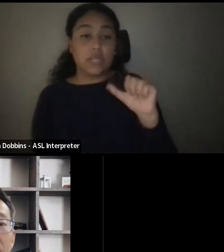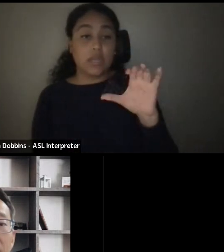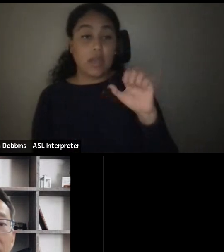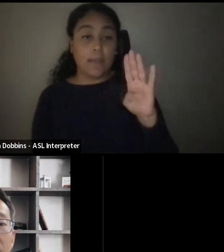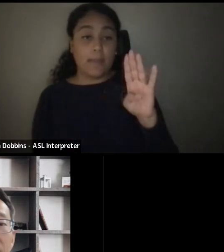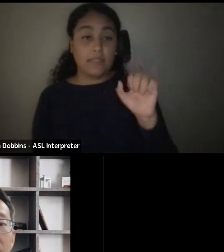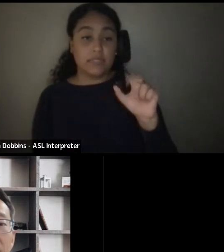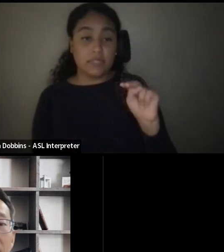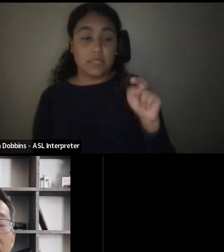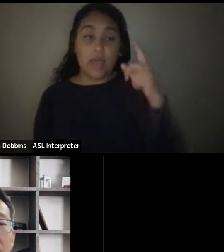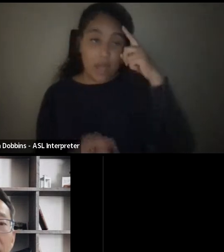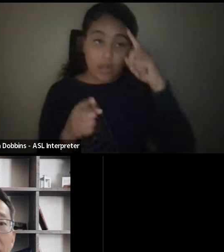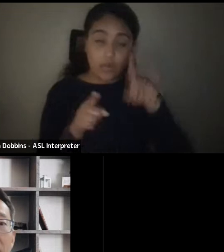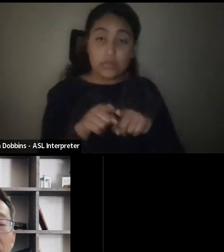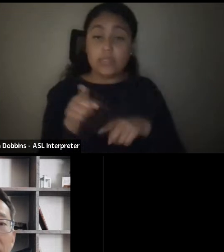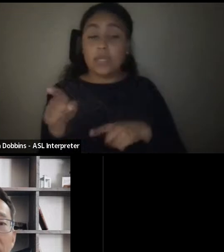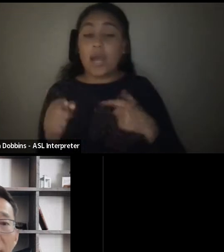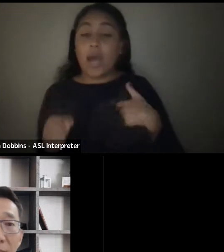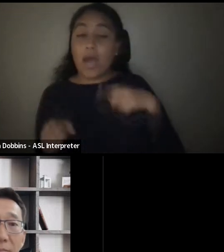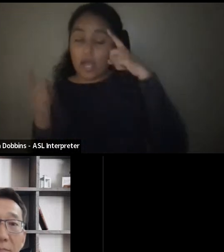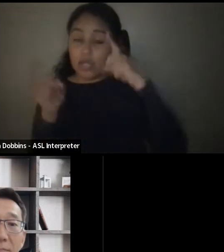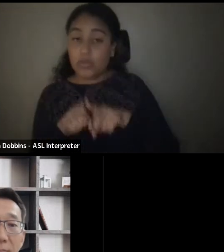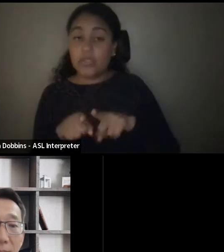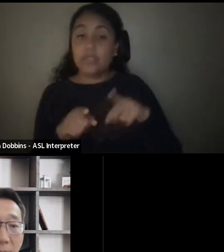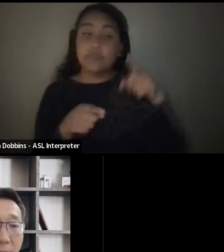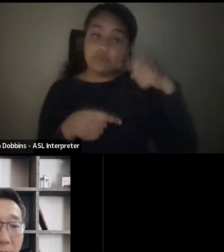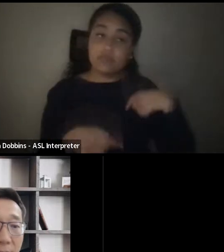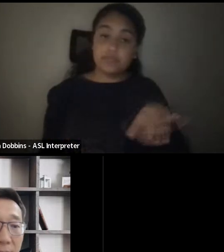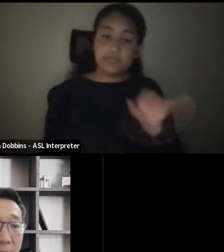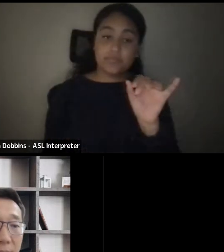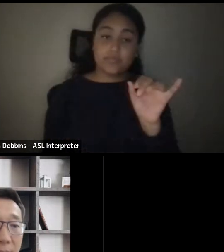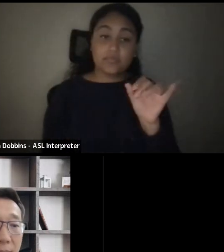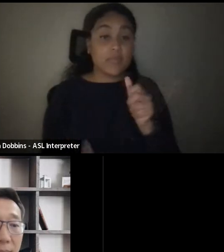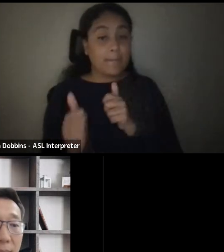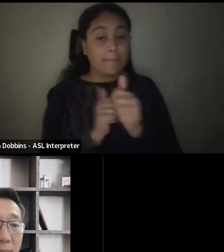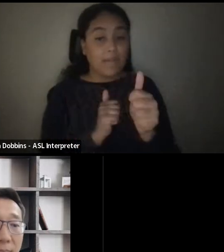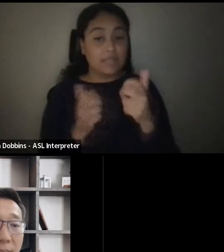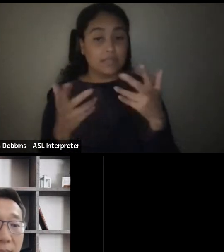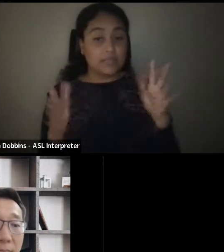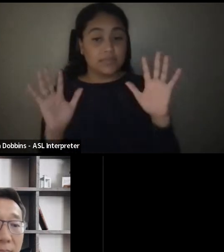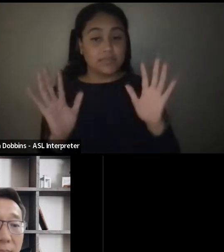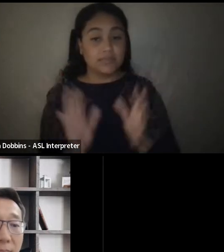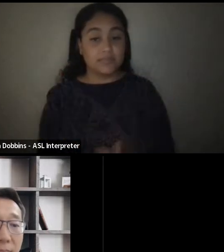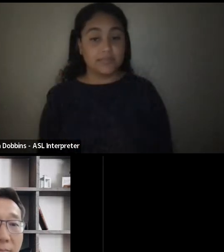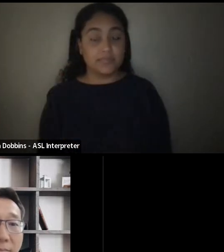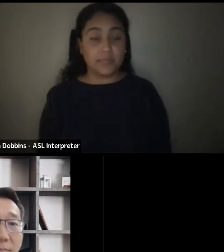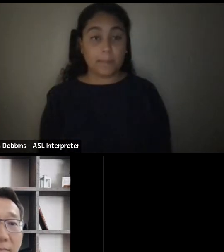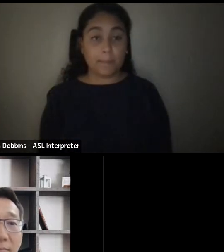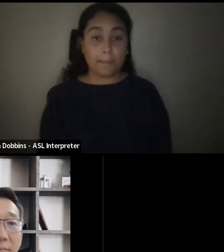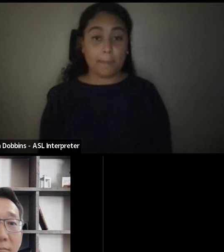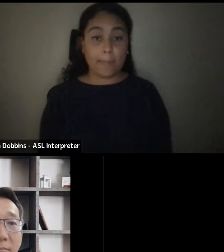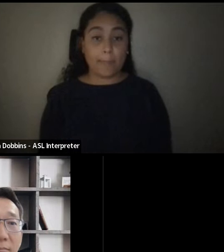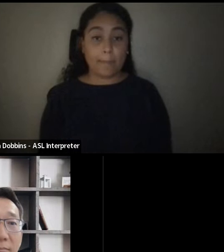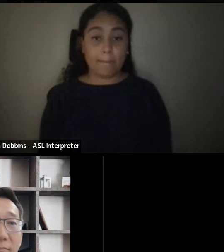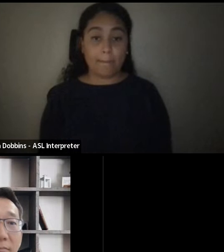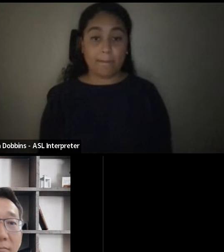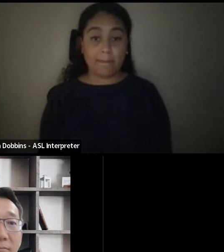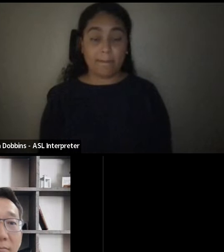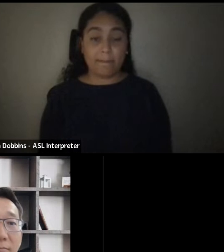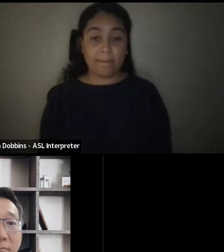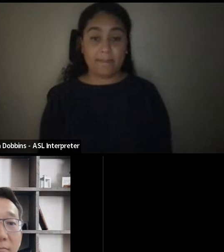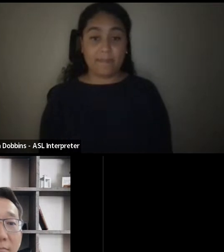Trustee Griffin? Aye. And I vote aye. Thank you. The motion passes. I think that's it on that